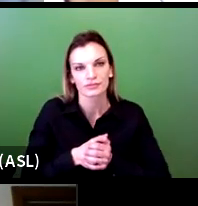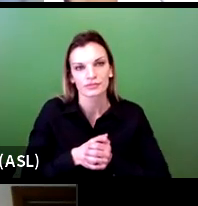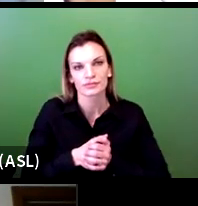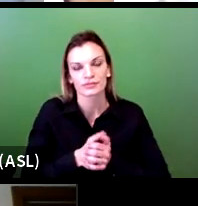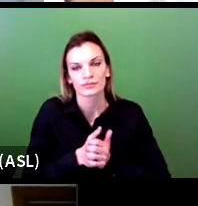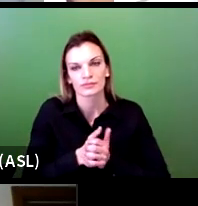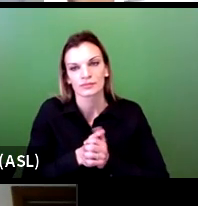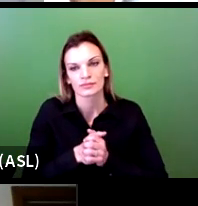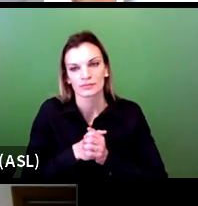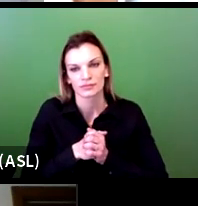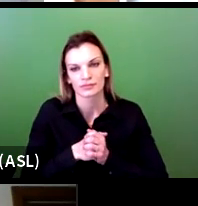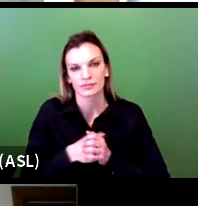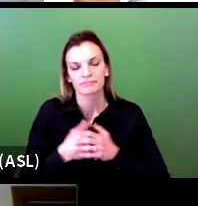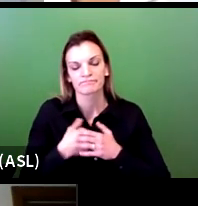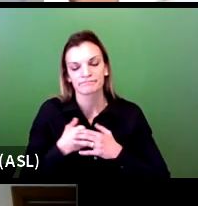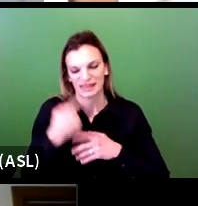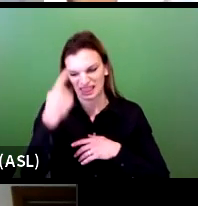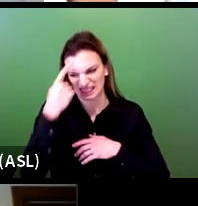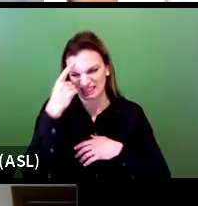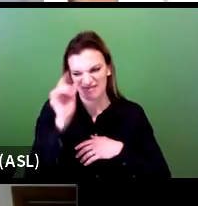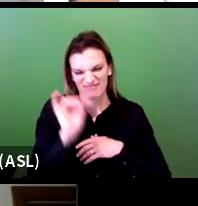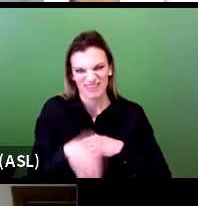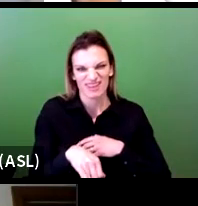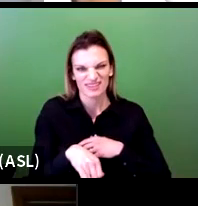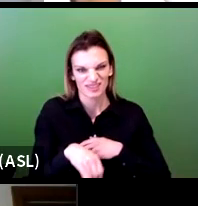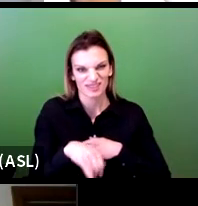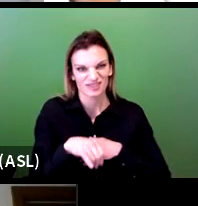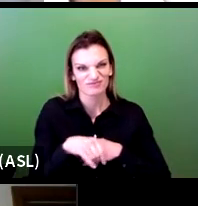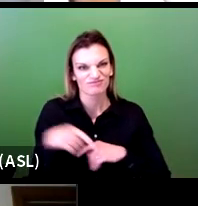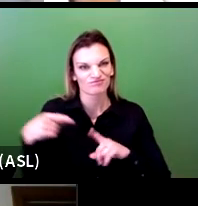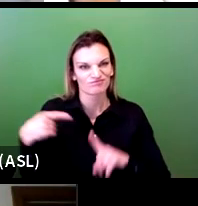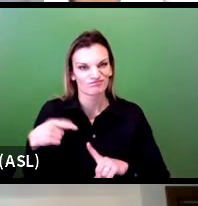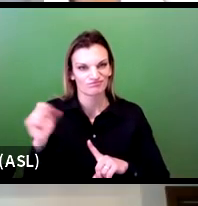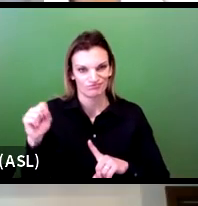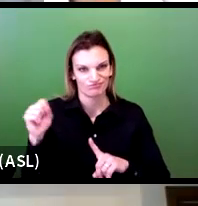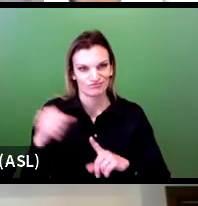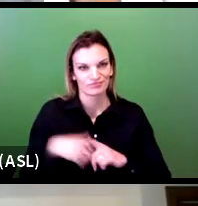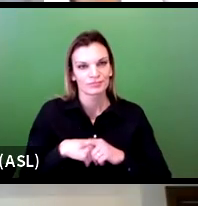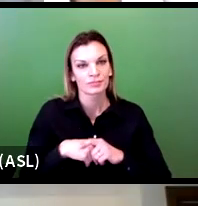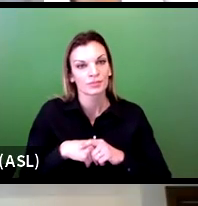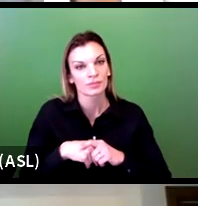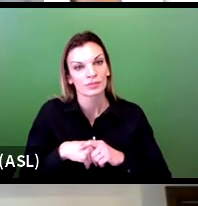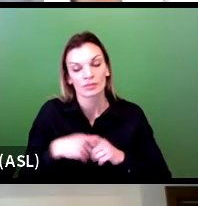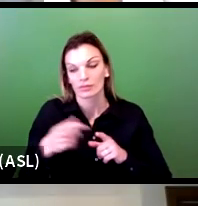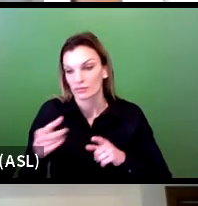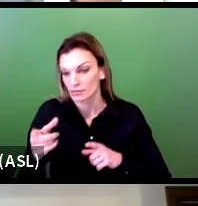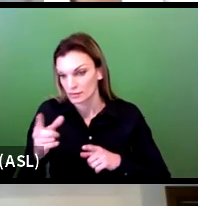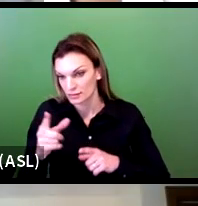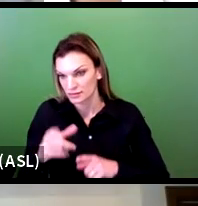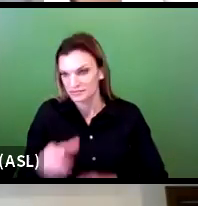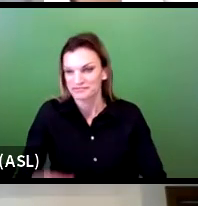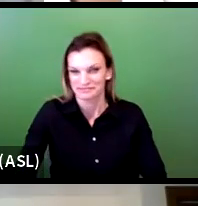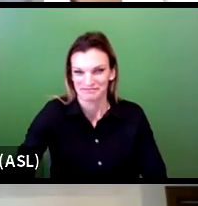I just think that's the way we have to go. Glenn, do you have anything that you want to add?